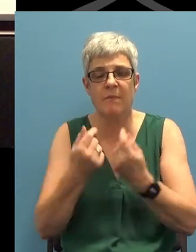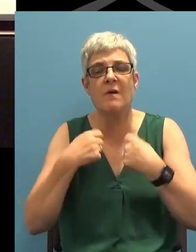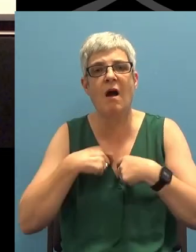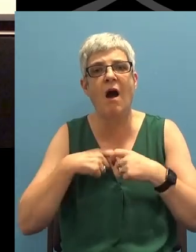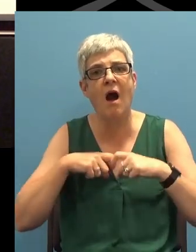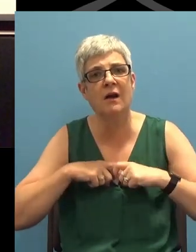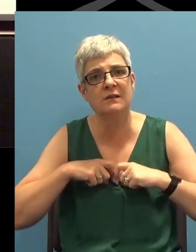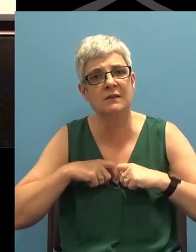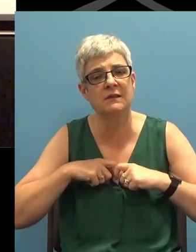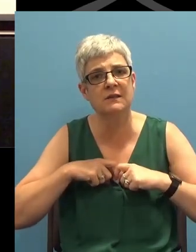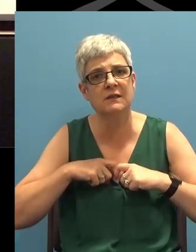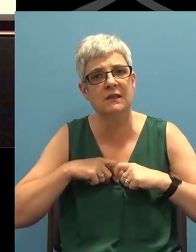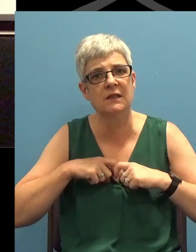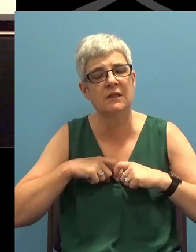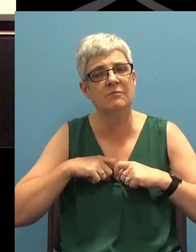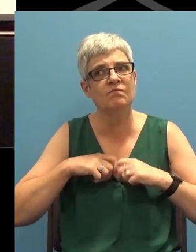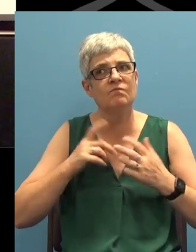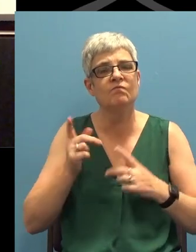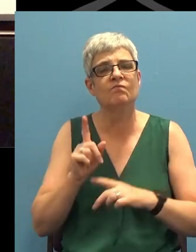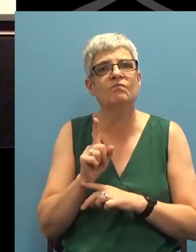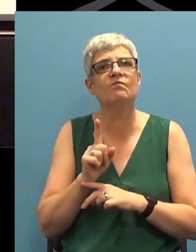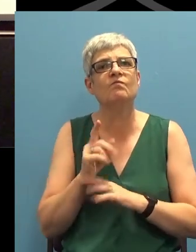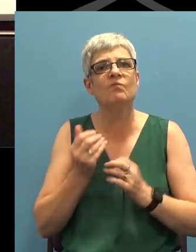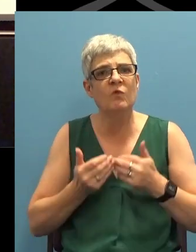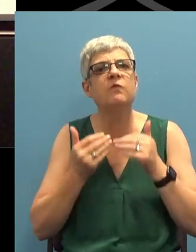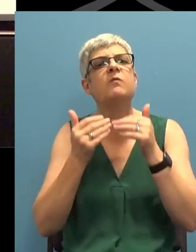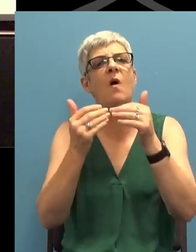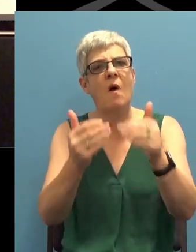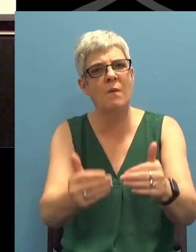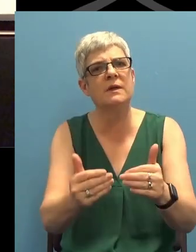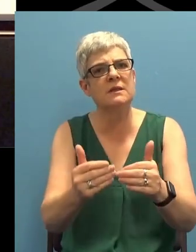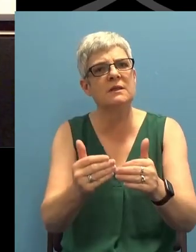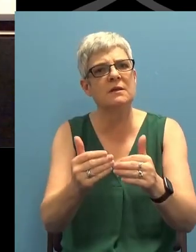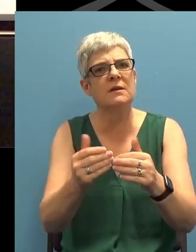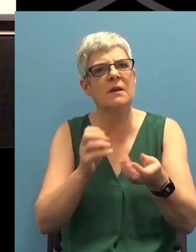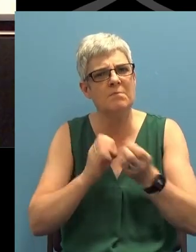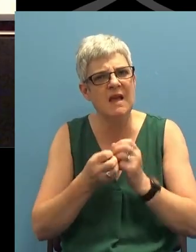to be going forward and creating positive change,